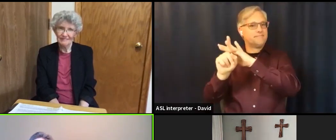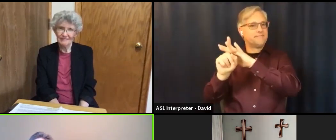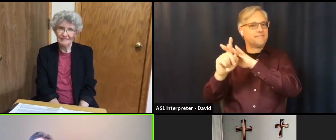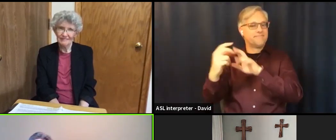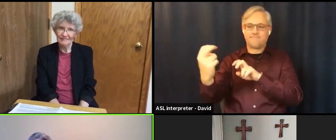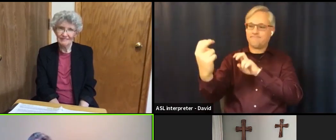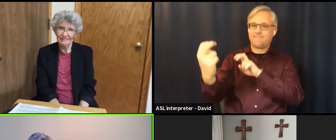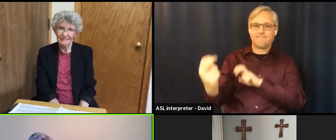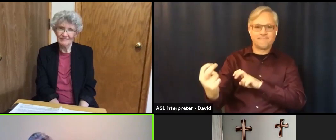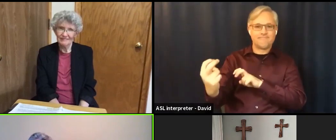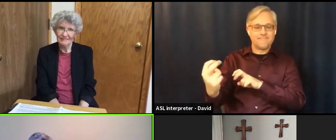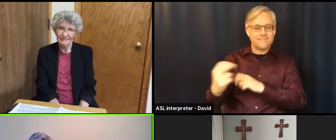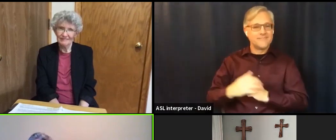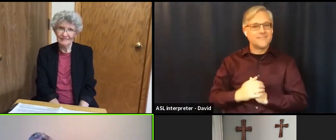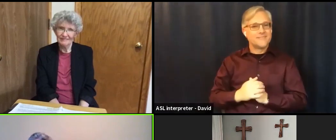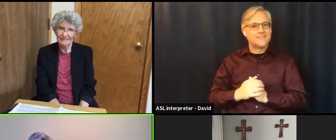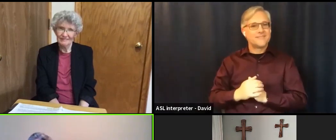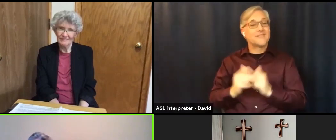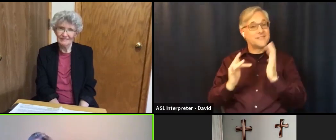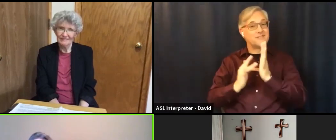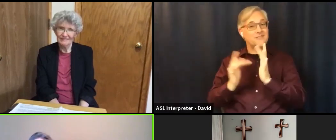Jesus reaches out to Peter,